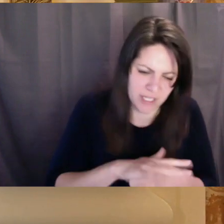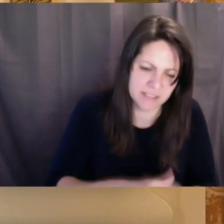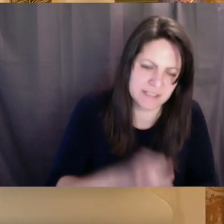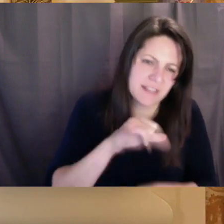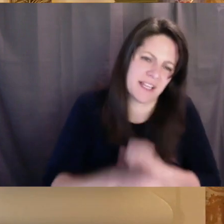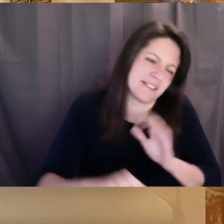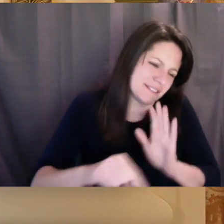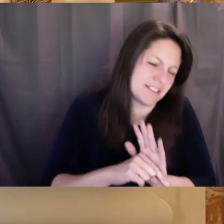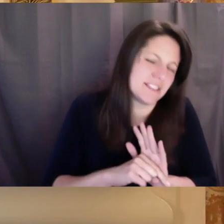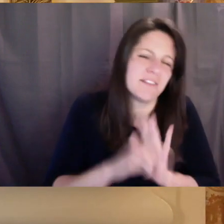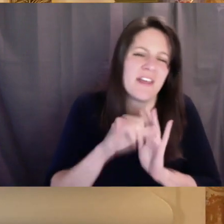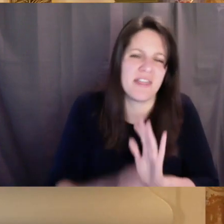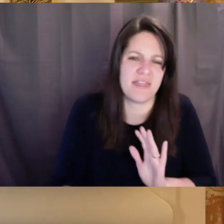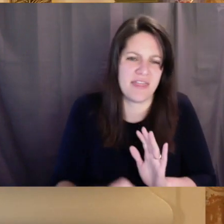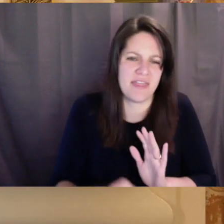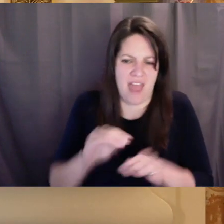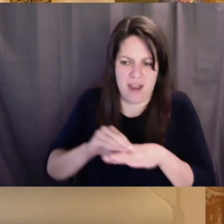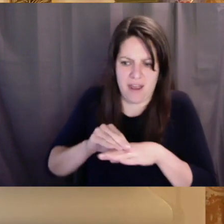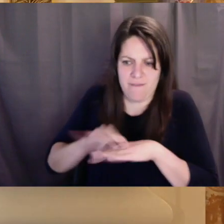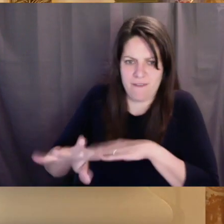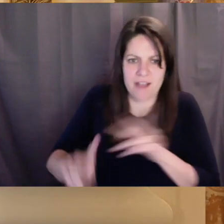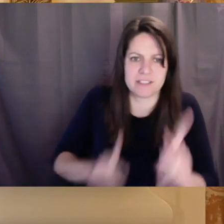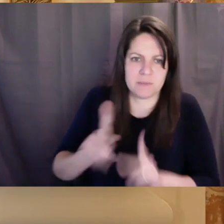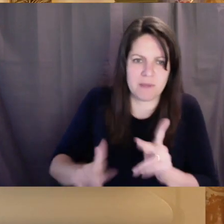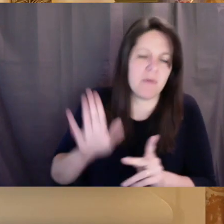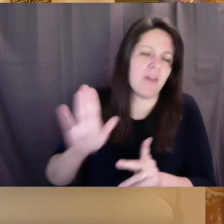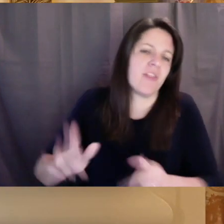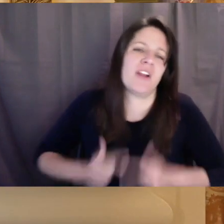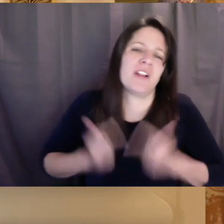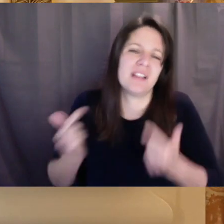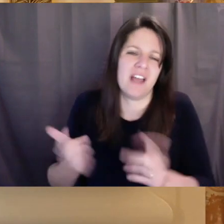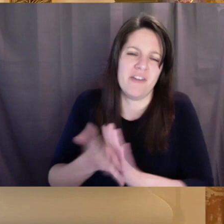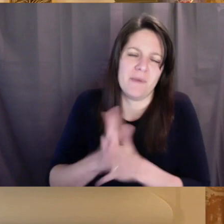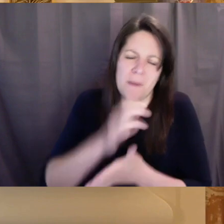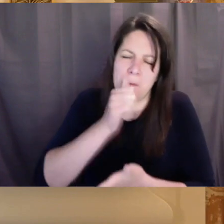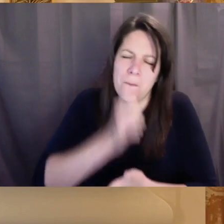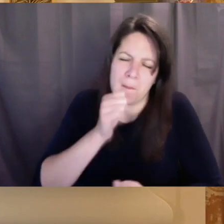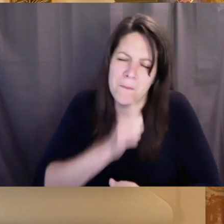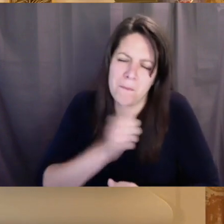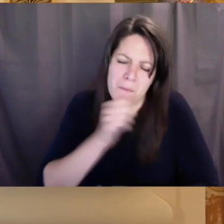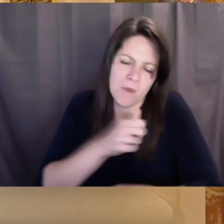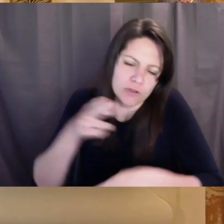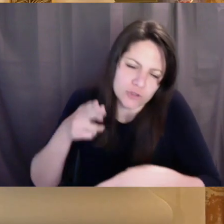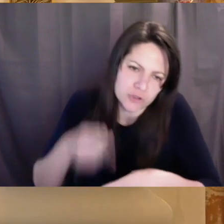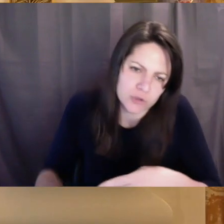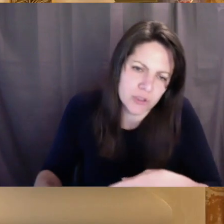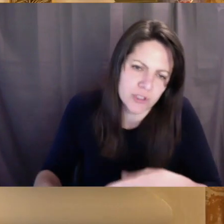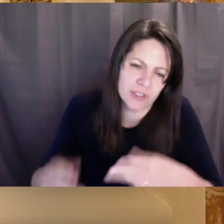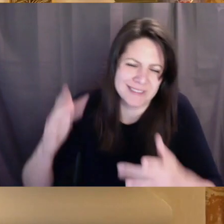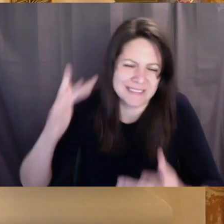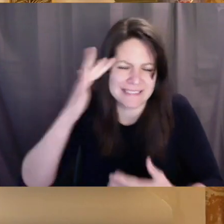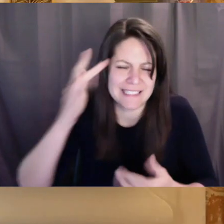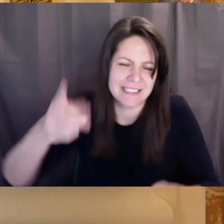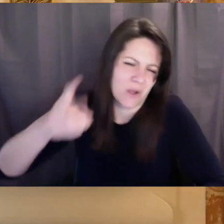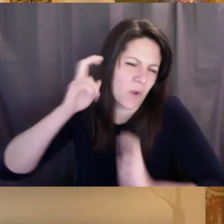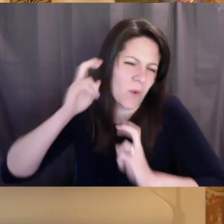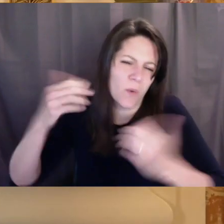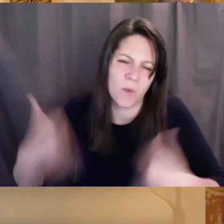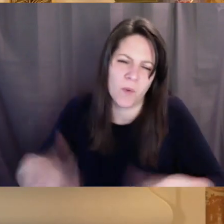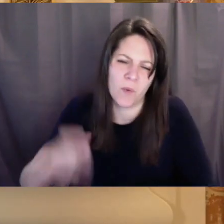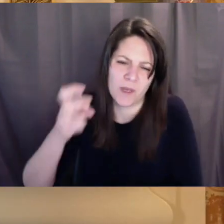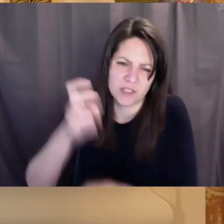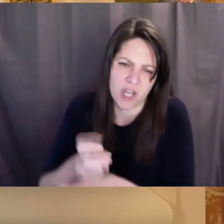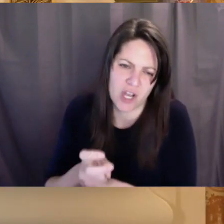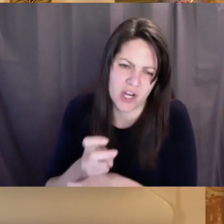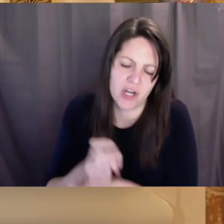exhausting, and it shortens lives. It's stressful, it's sinful. Racism is a public health crisis,